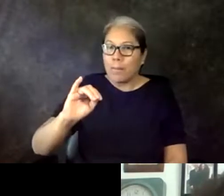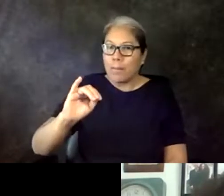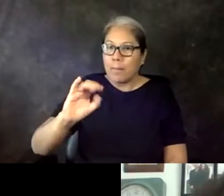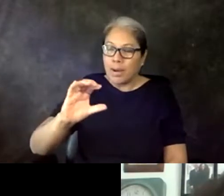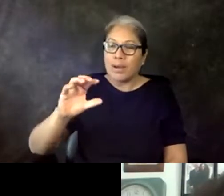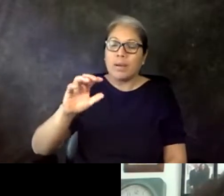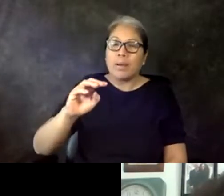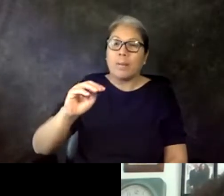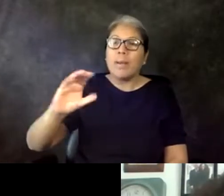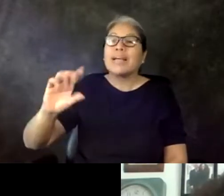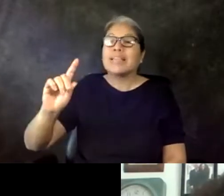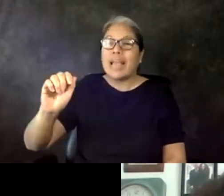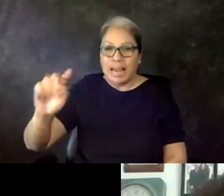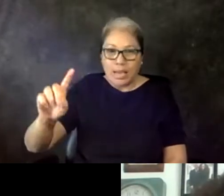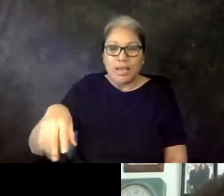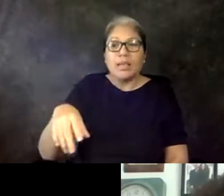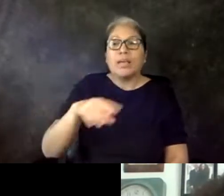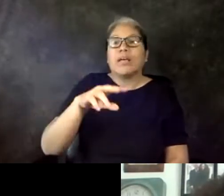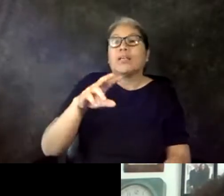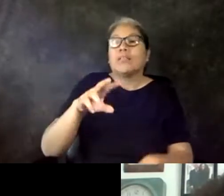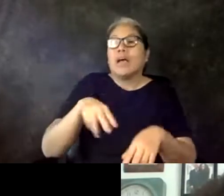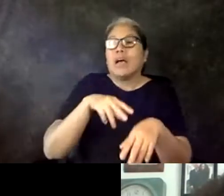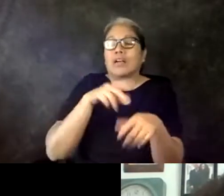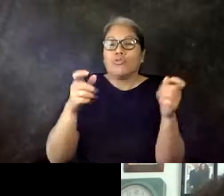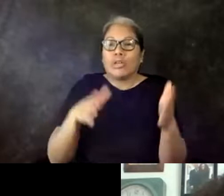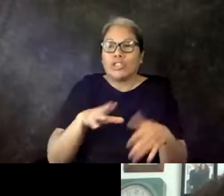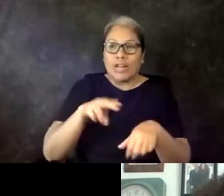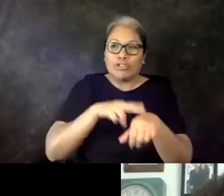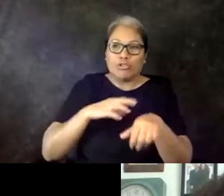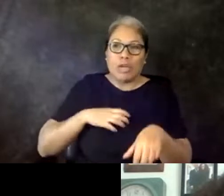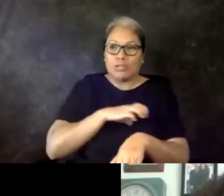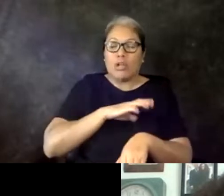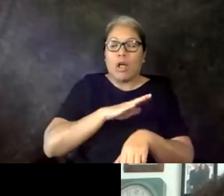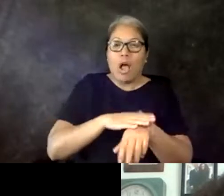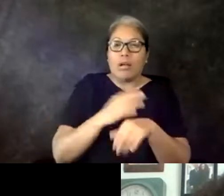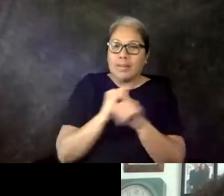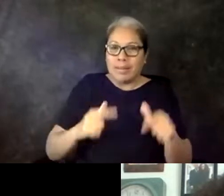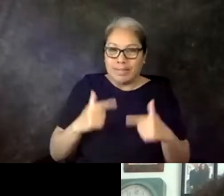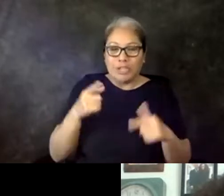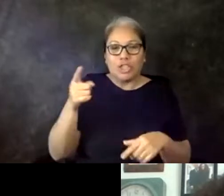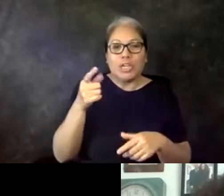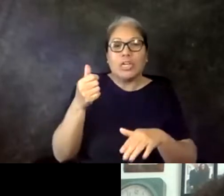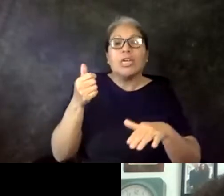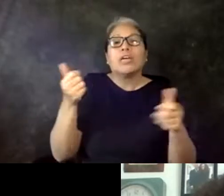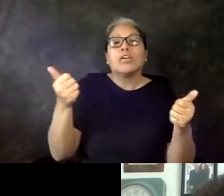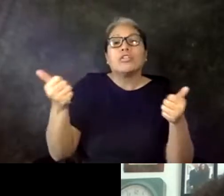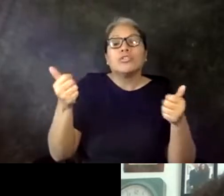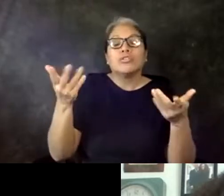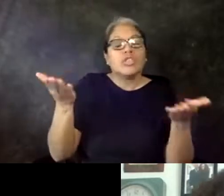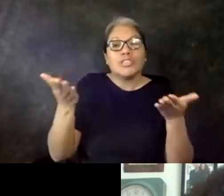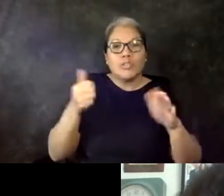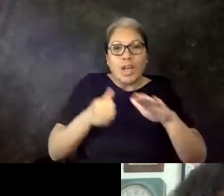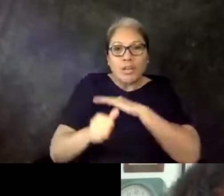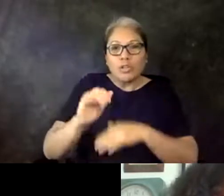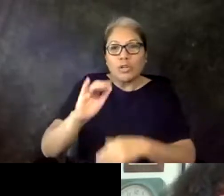on Independent Living. And Rayma previously served in the Biden-Harris administration as Commissioner for the Administration on